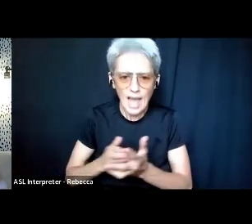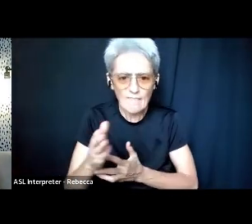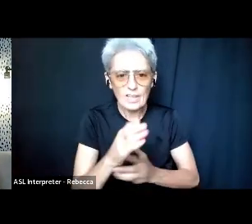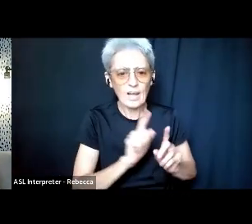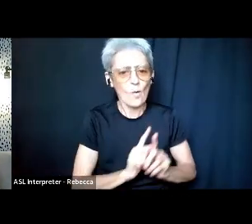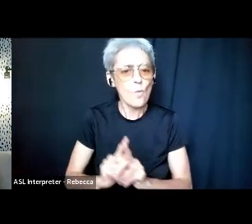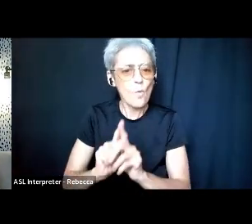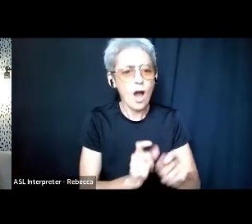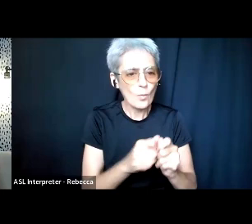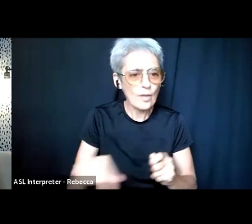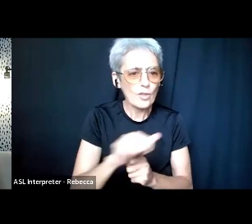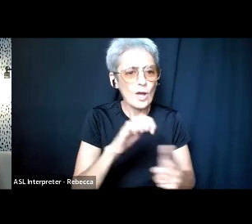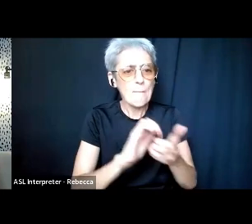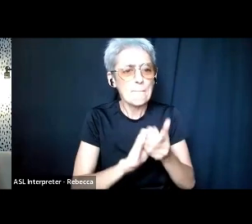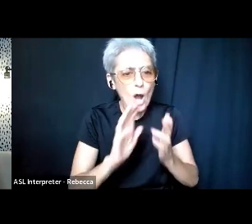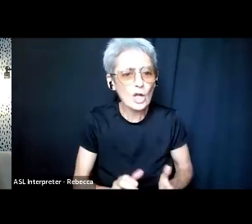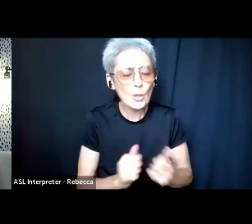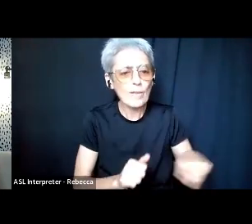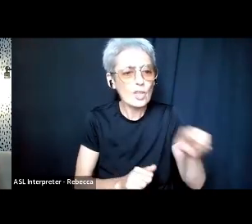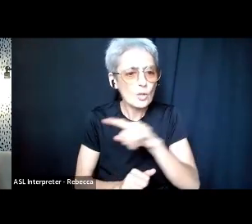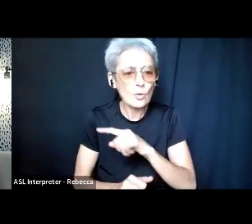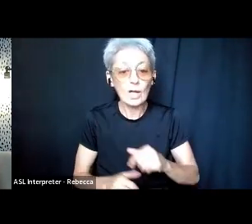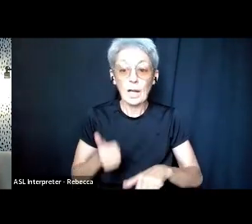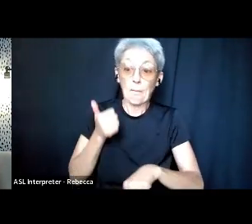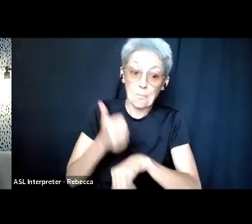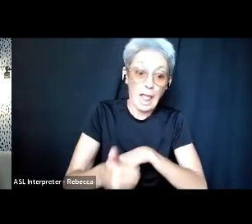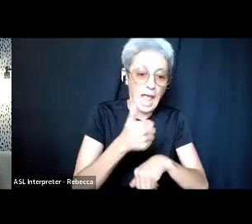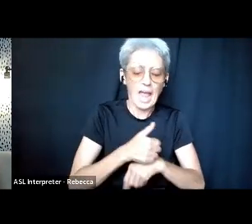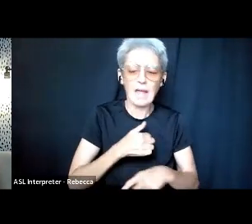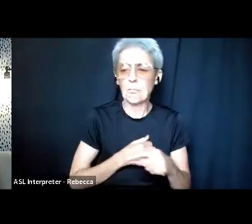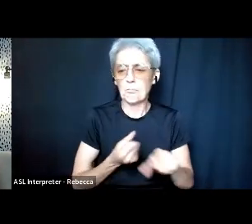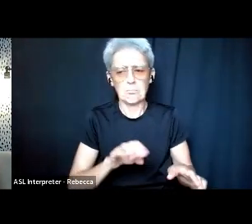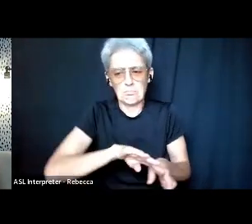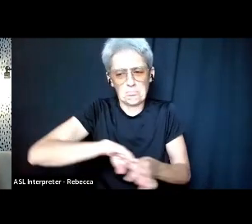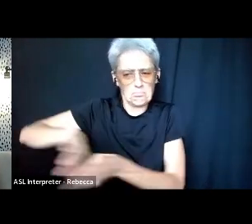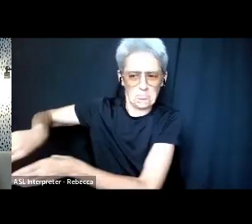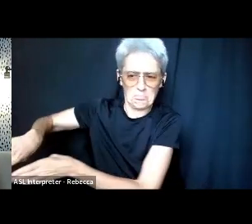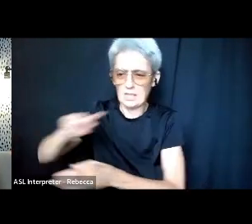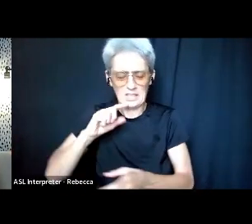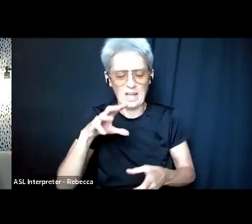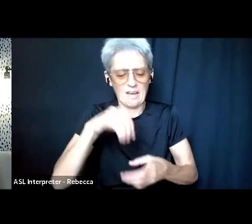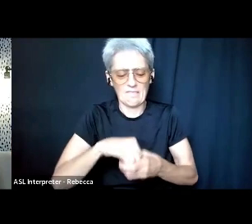blame has no place in going through this complex situation.